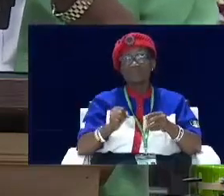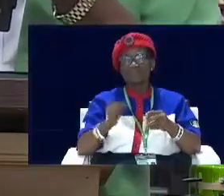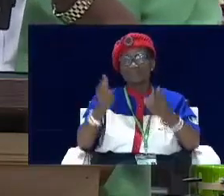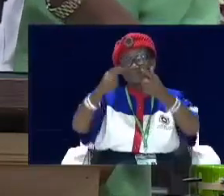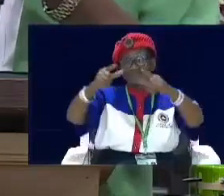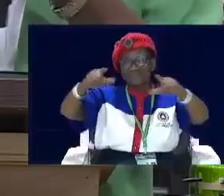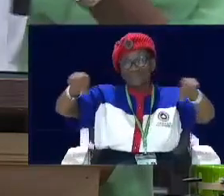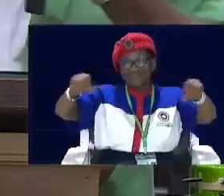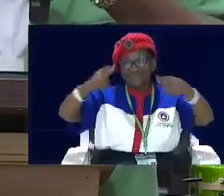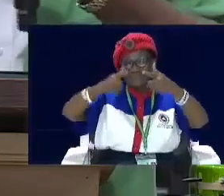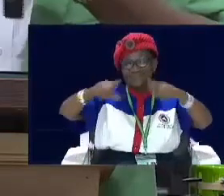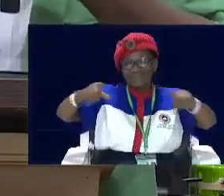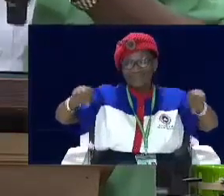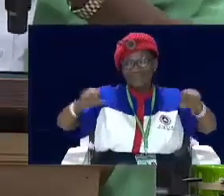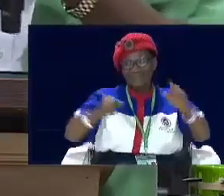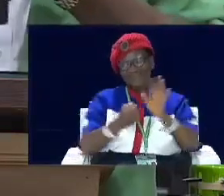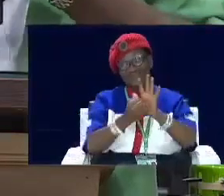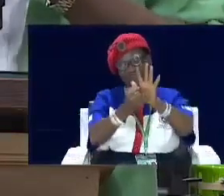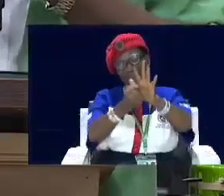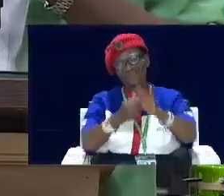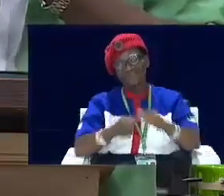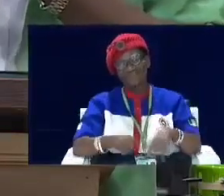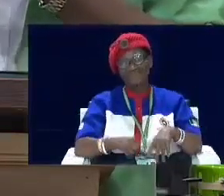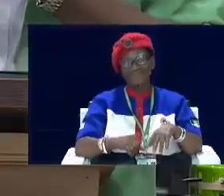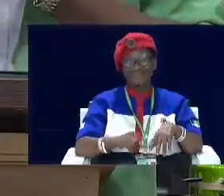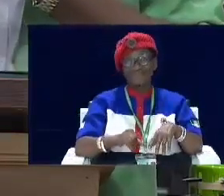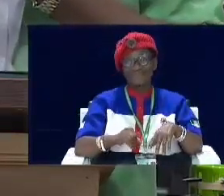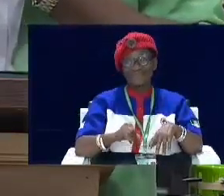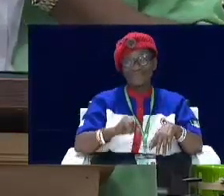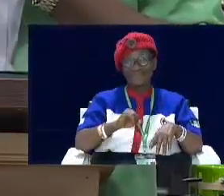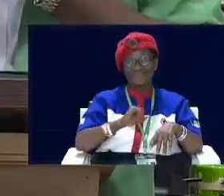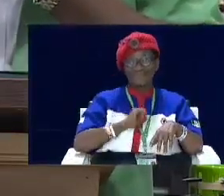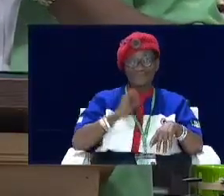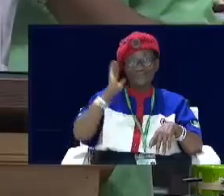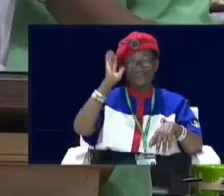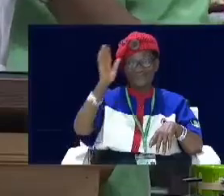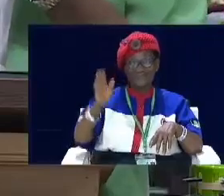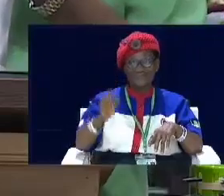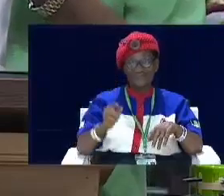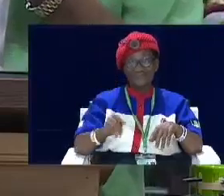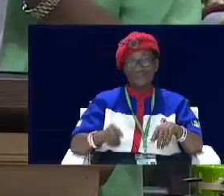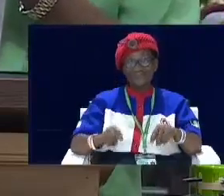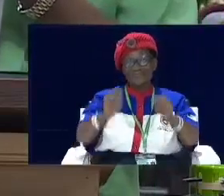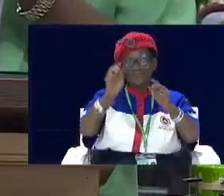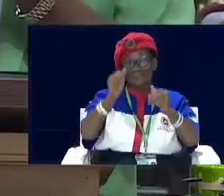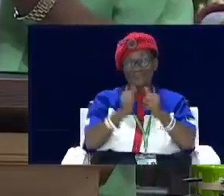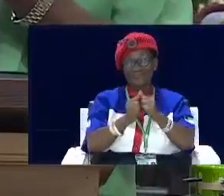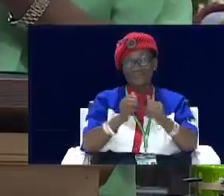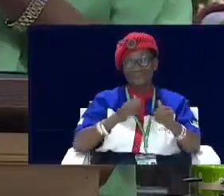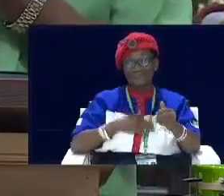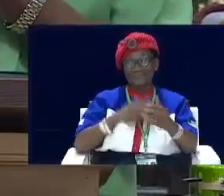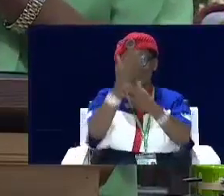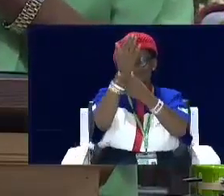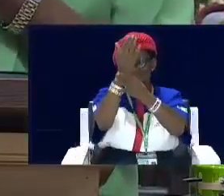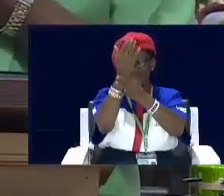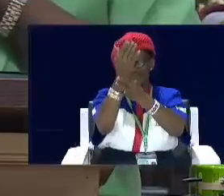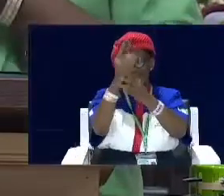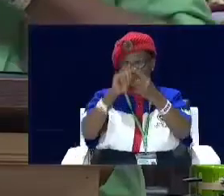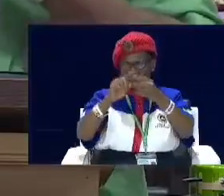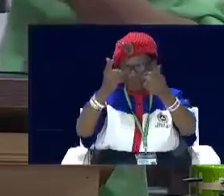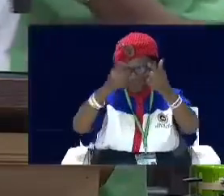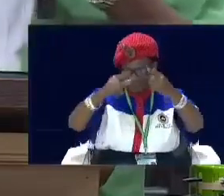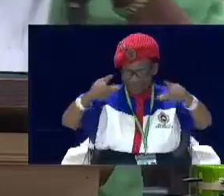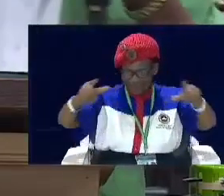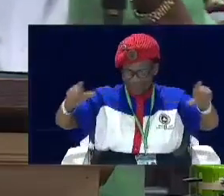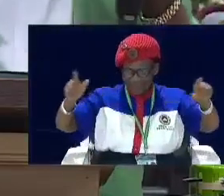ibo. I will try with my hand to tell you what to do. Gbe ma fowo sapejuwe nti wa se.